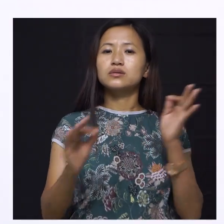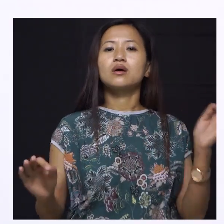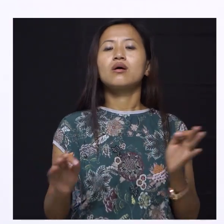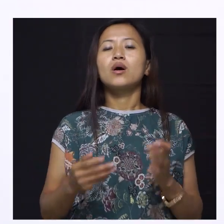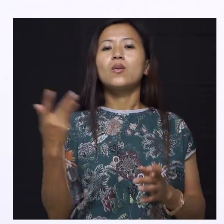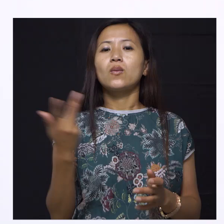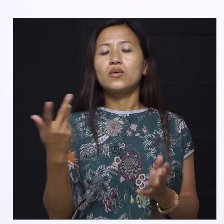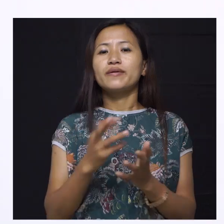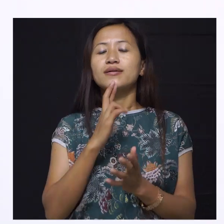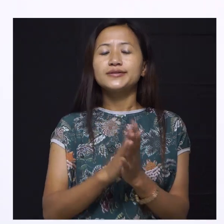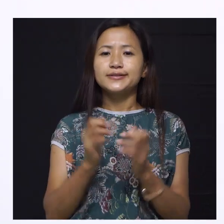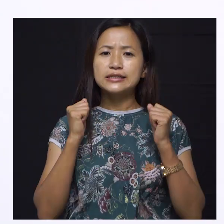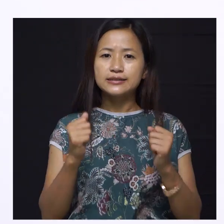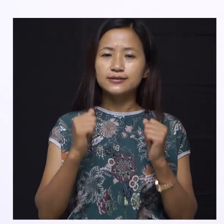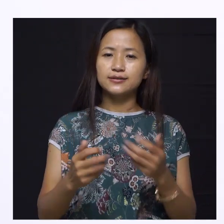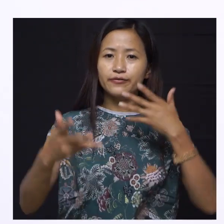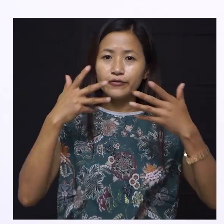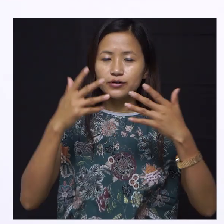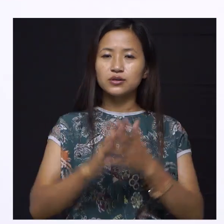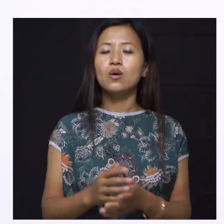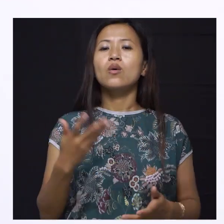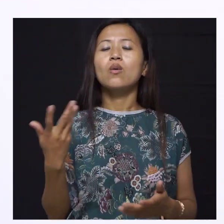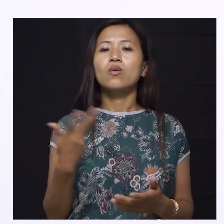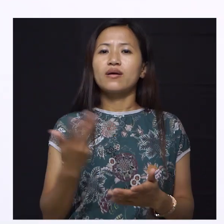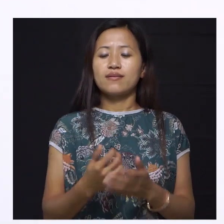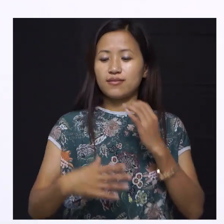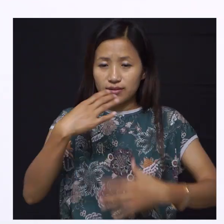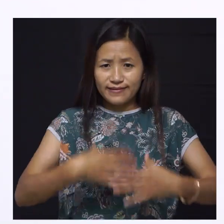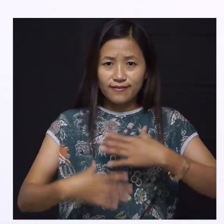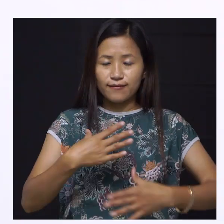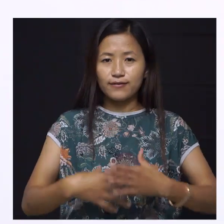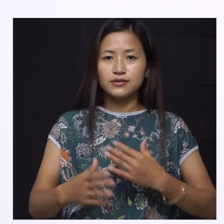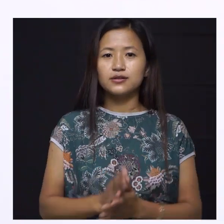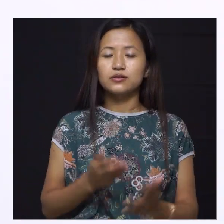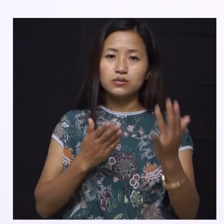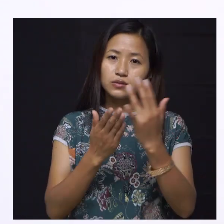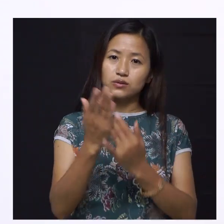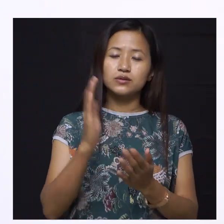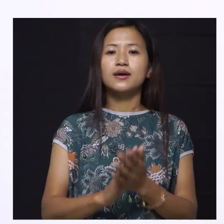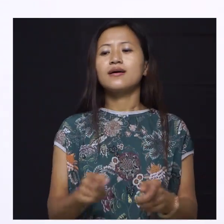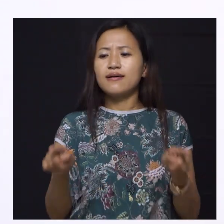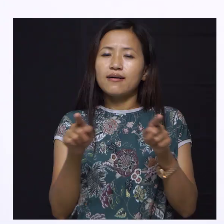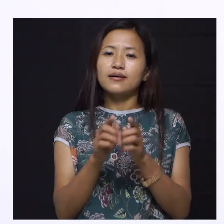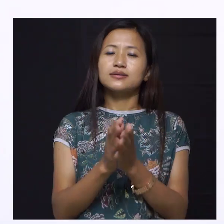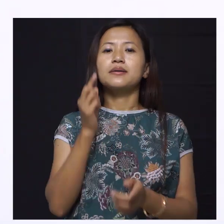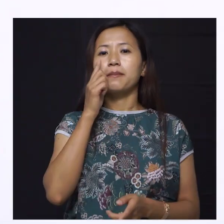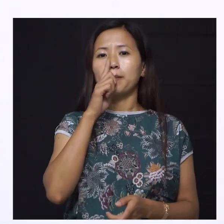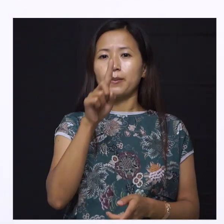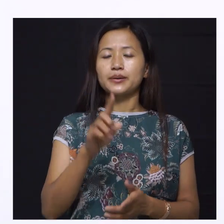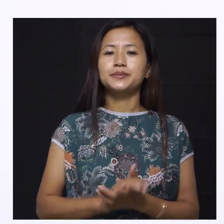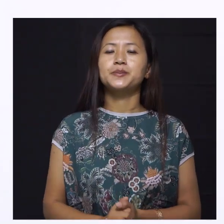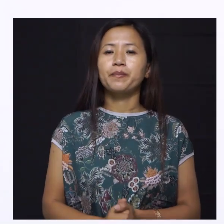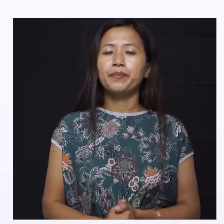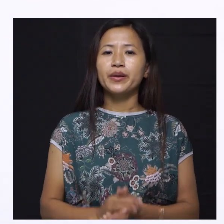the difficulties that she faced, what are the sufferings that she had to go through as a mother, okay? And the next one would